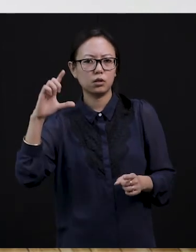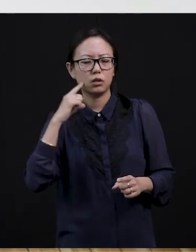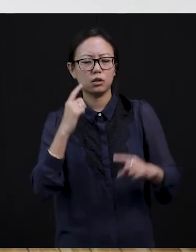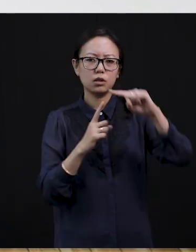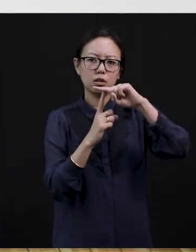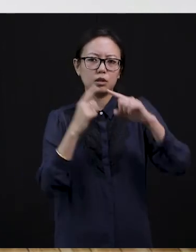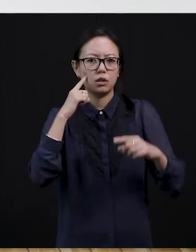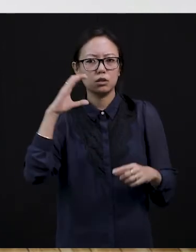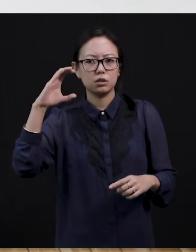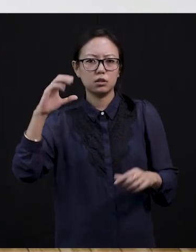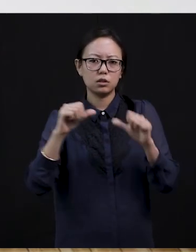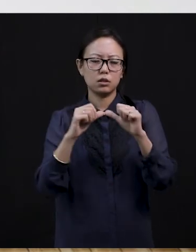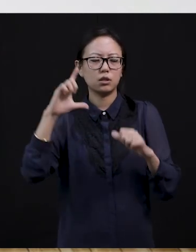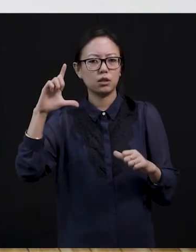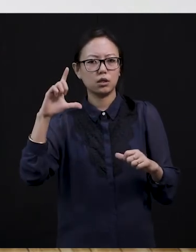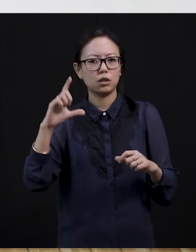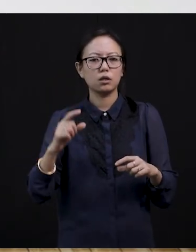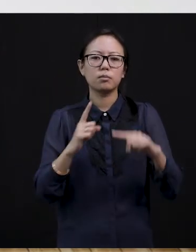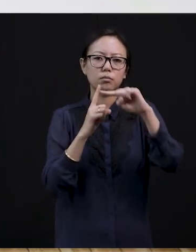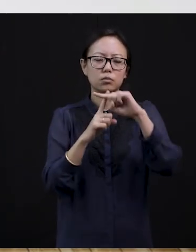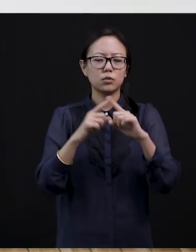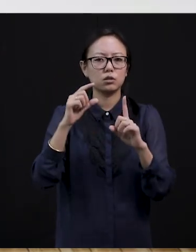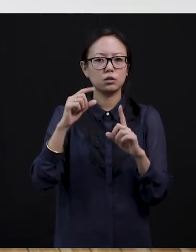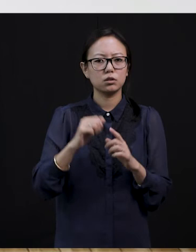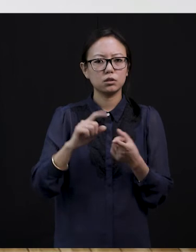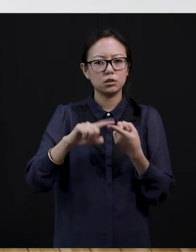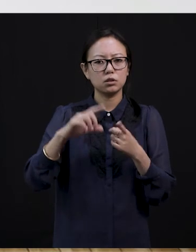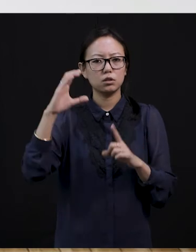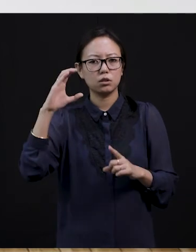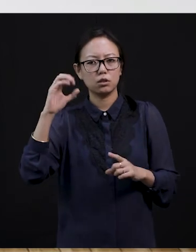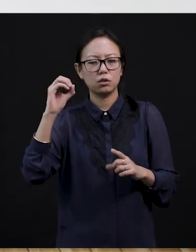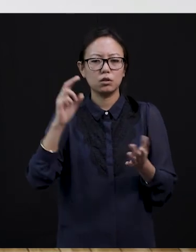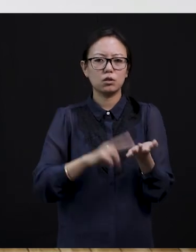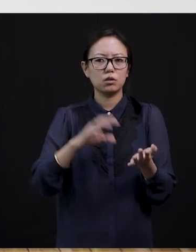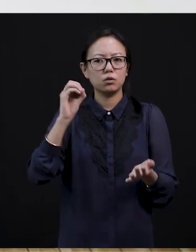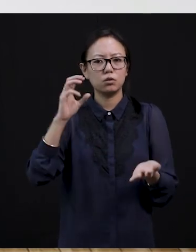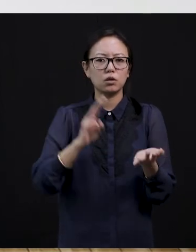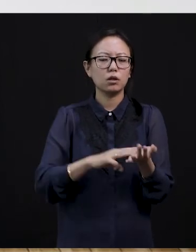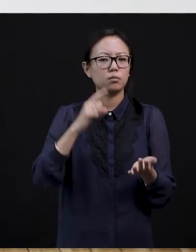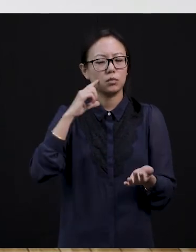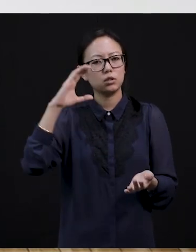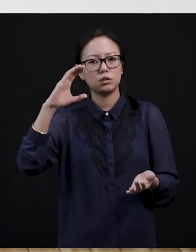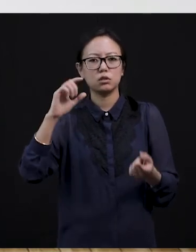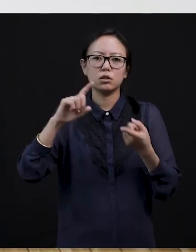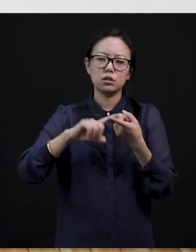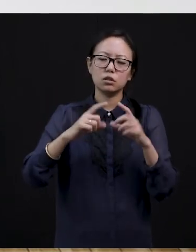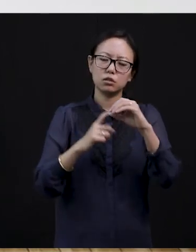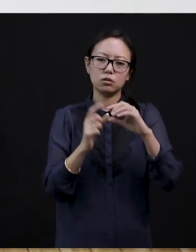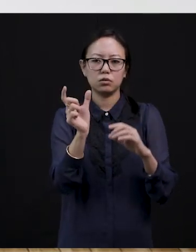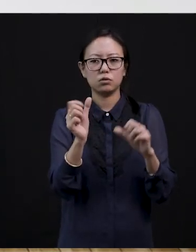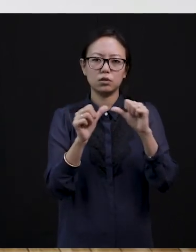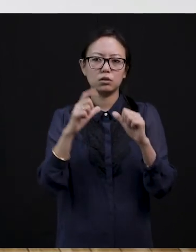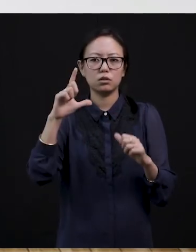but economic equality is yet to come. Now, what are the systems? Not every country in the world